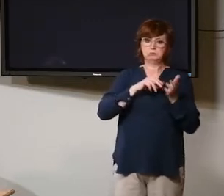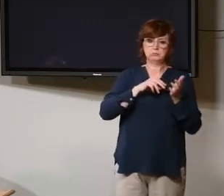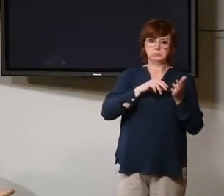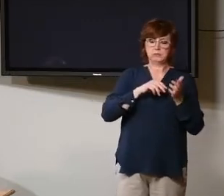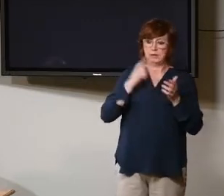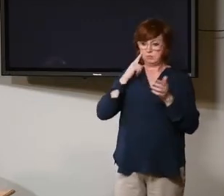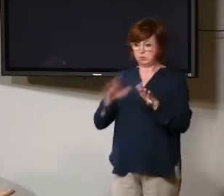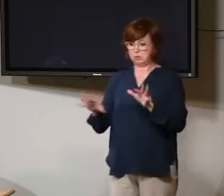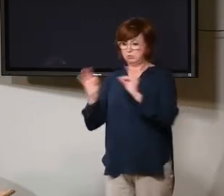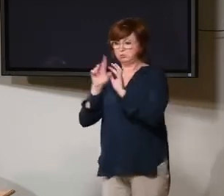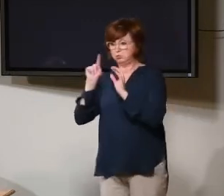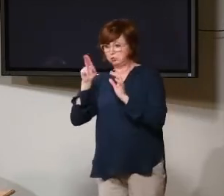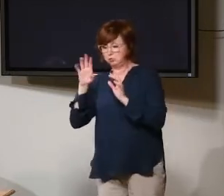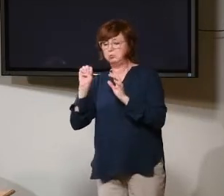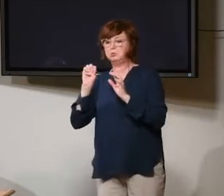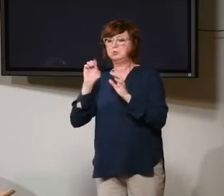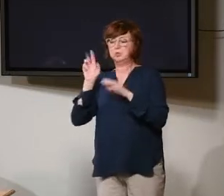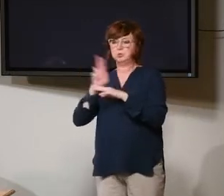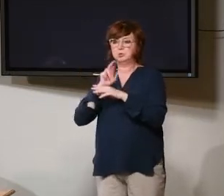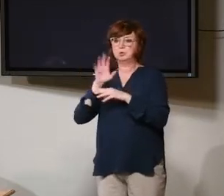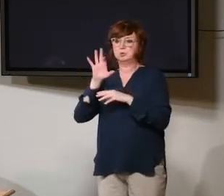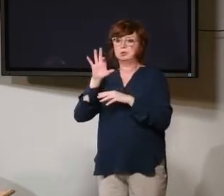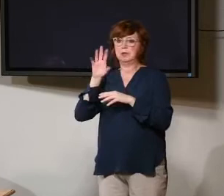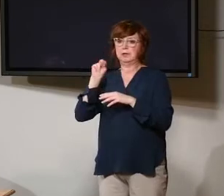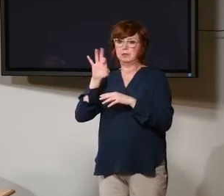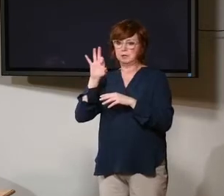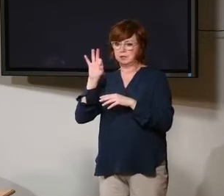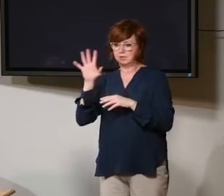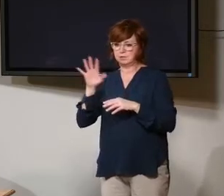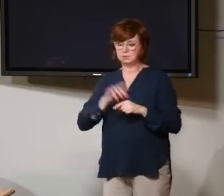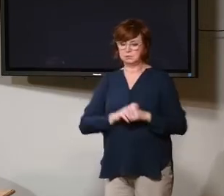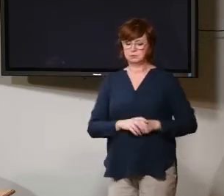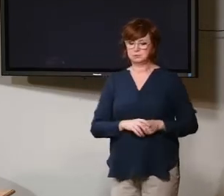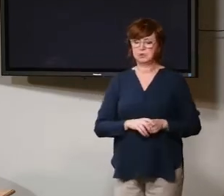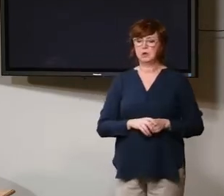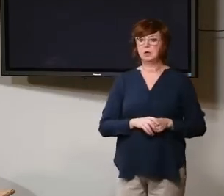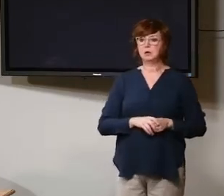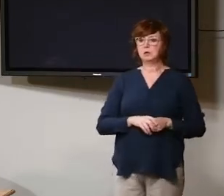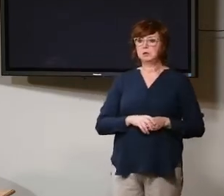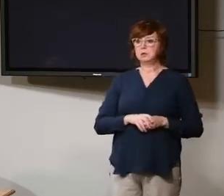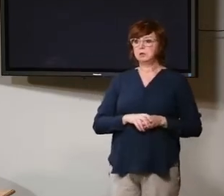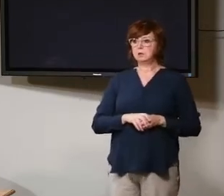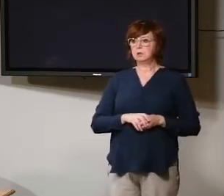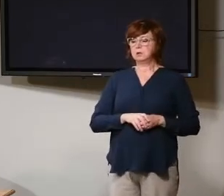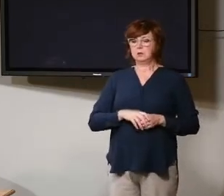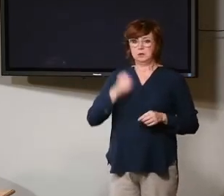large gatherings, they have not been even droplet. They have been through touch and